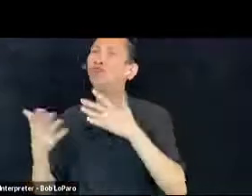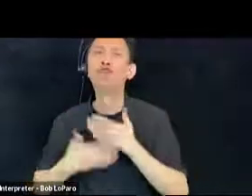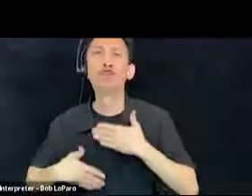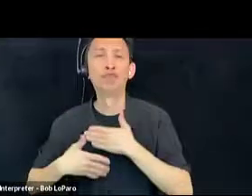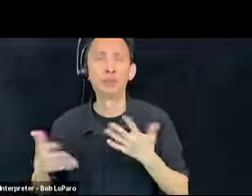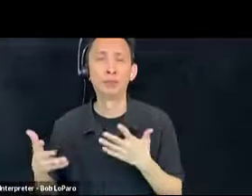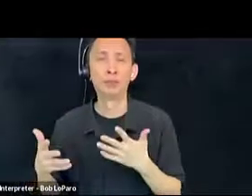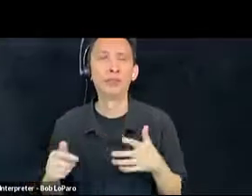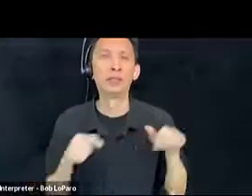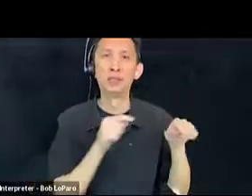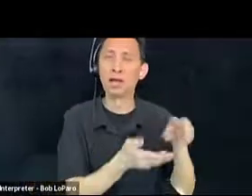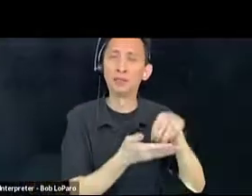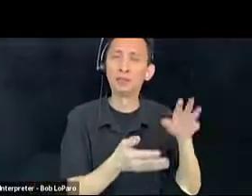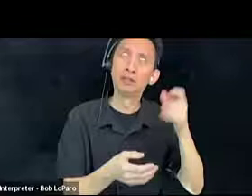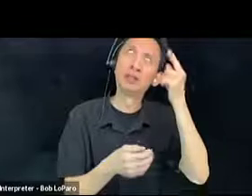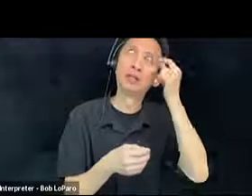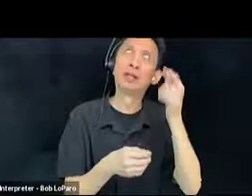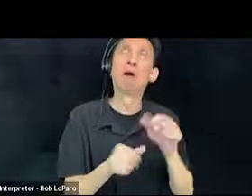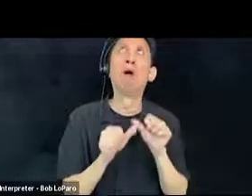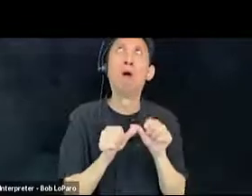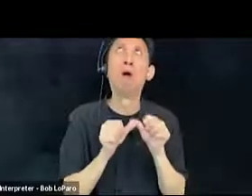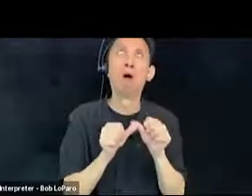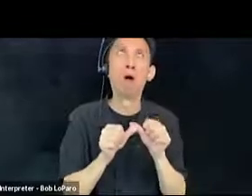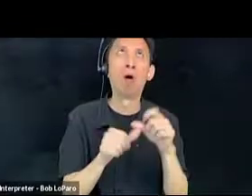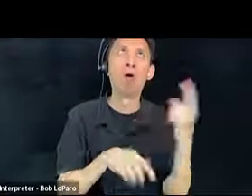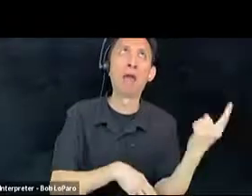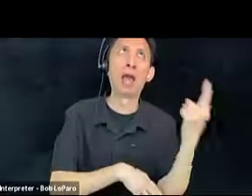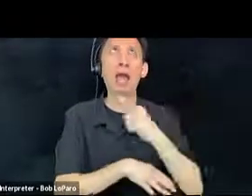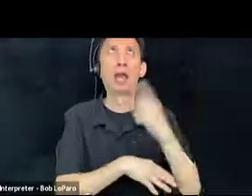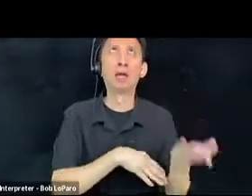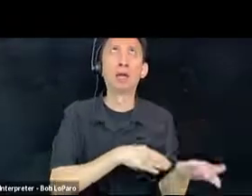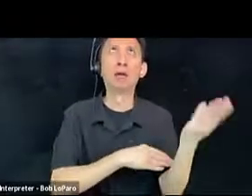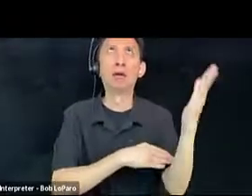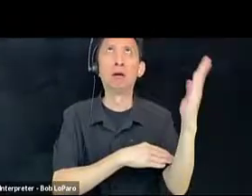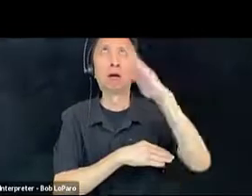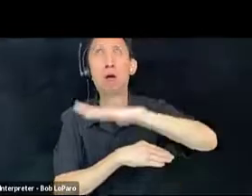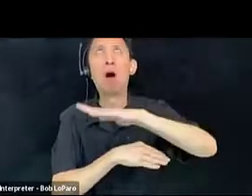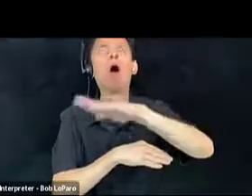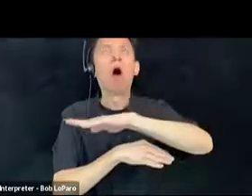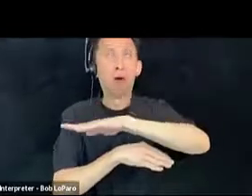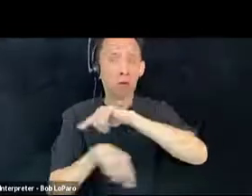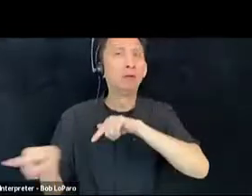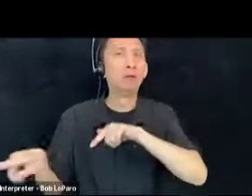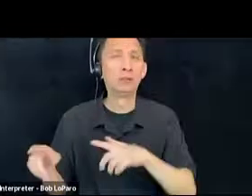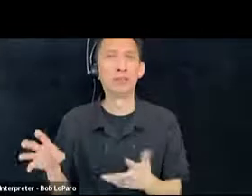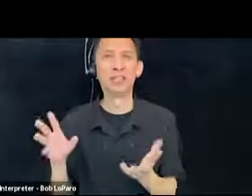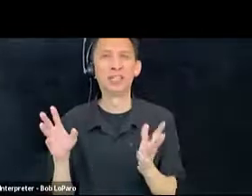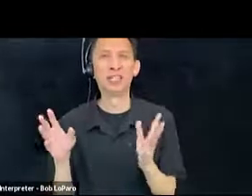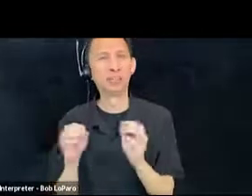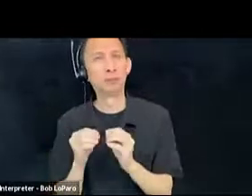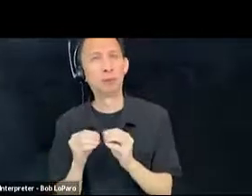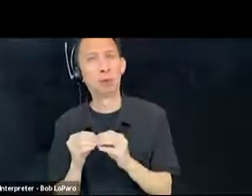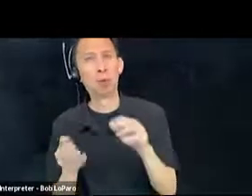and distance and how it represents something a little bit more abstract. But we have this concrete way of explaining it.